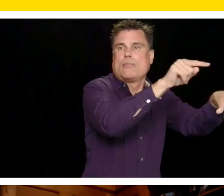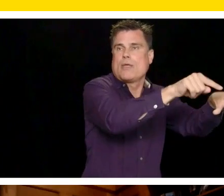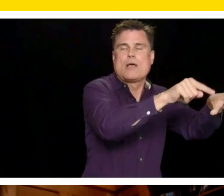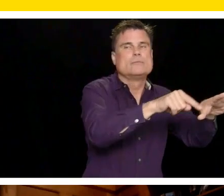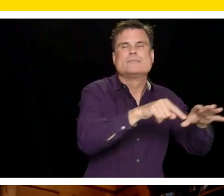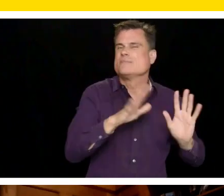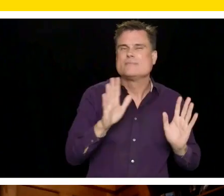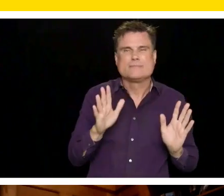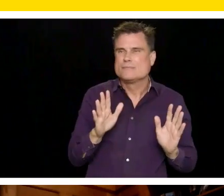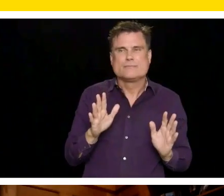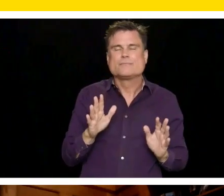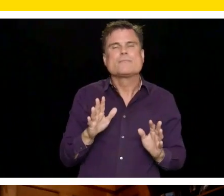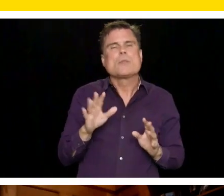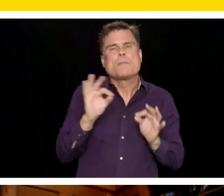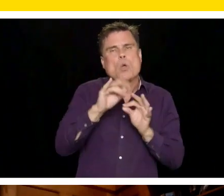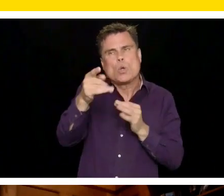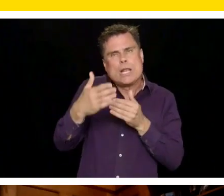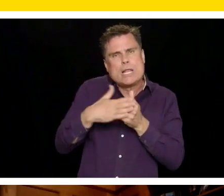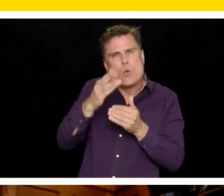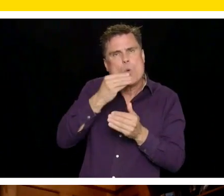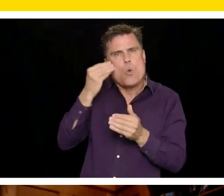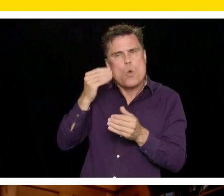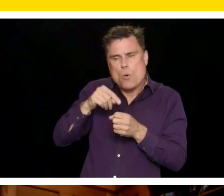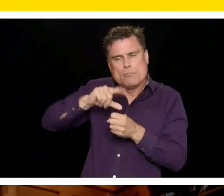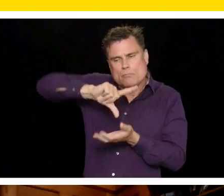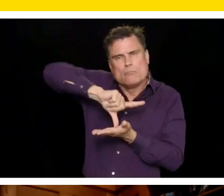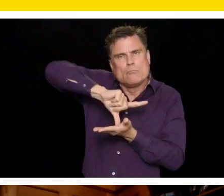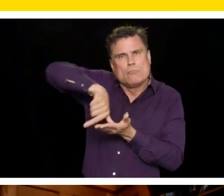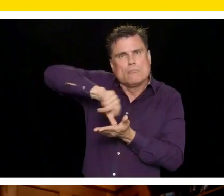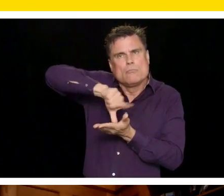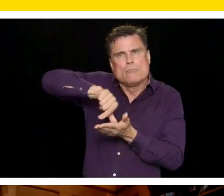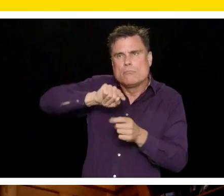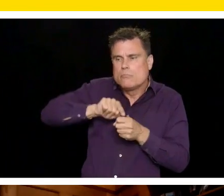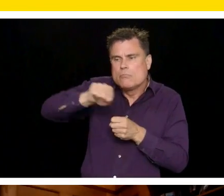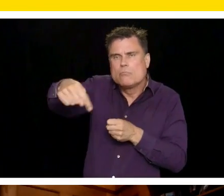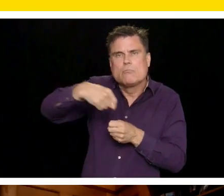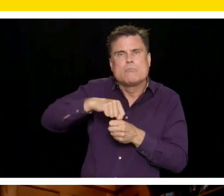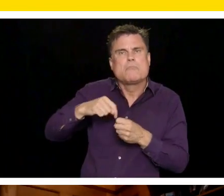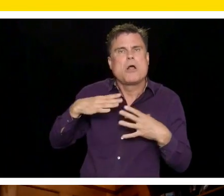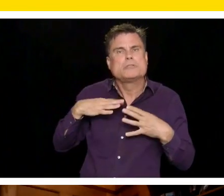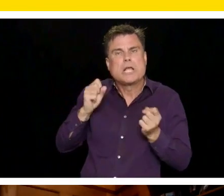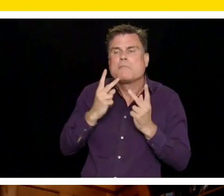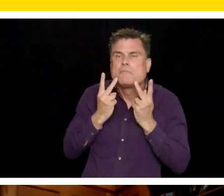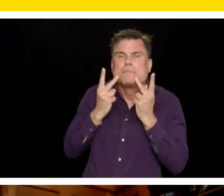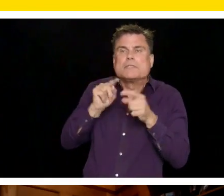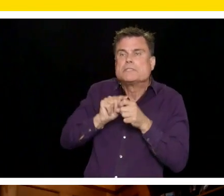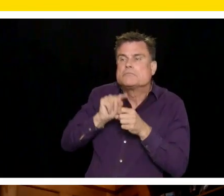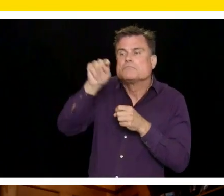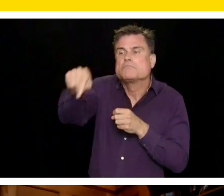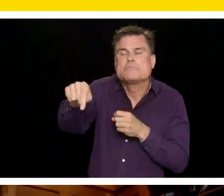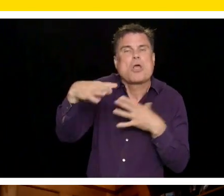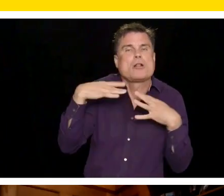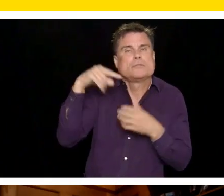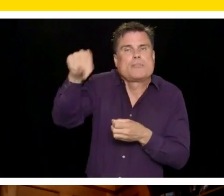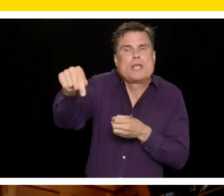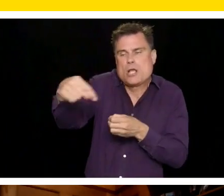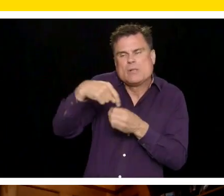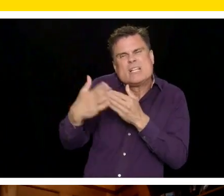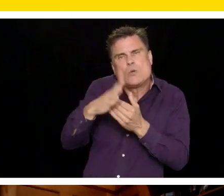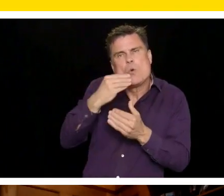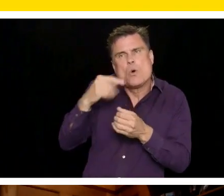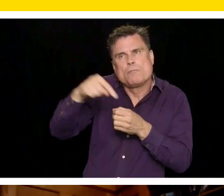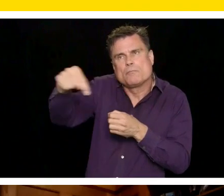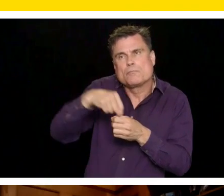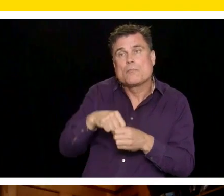their very own backyards in BC. We have a stunning province. There's so much to see and